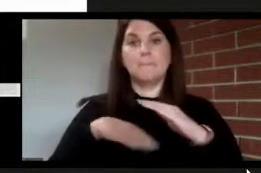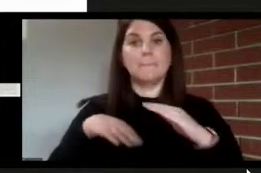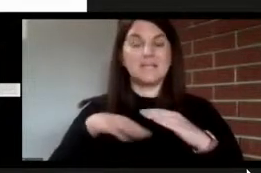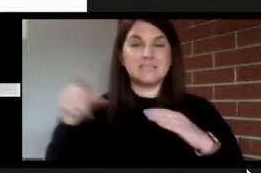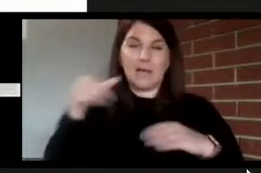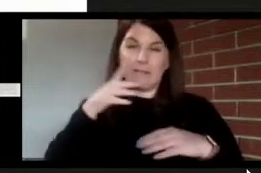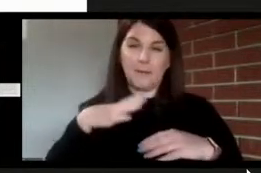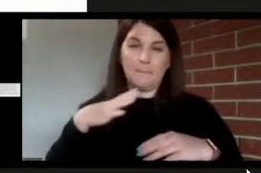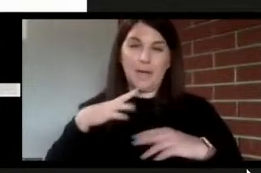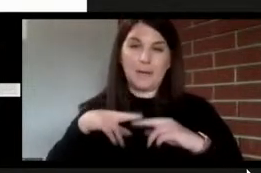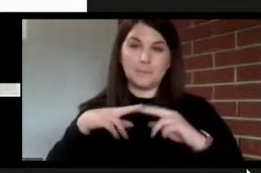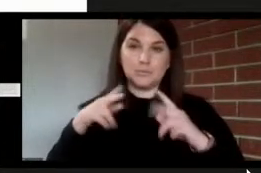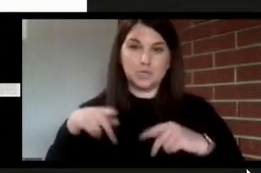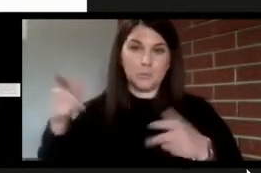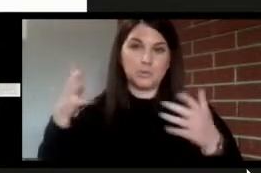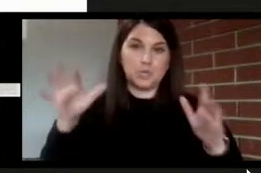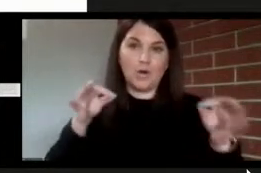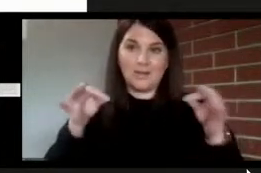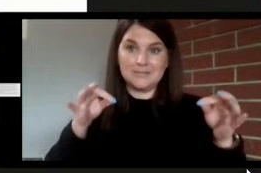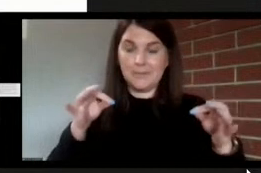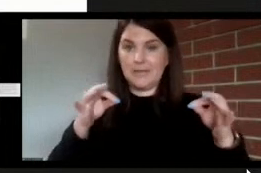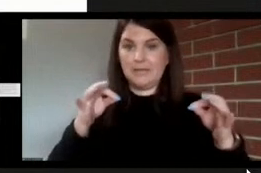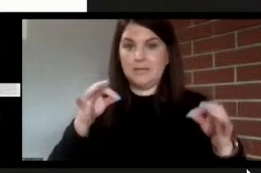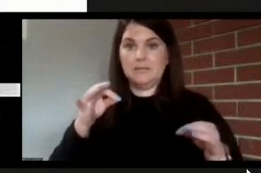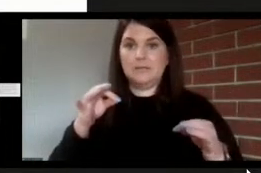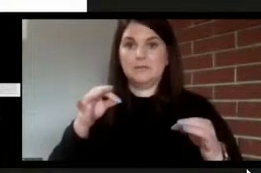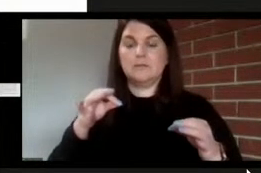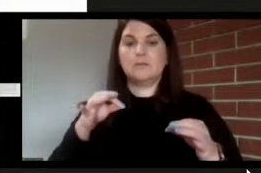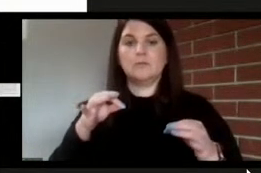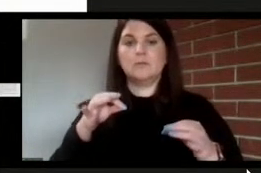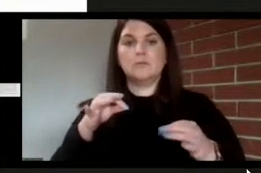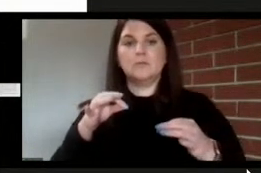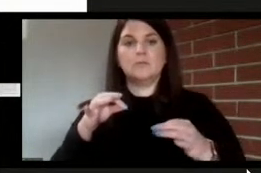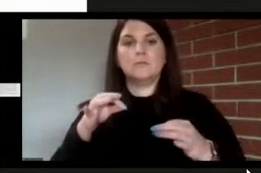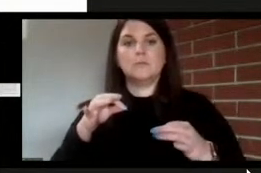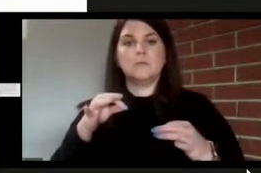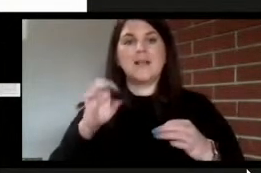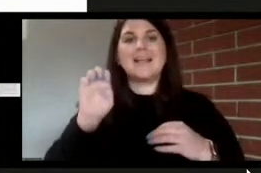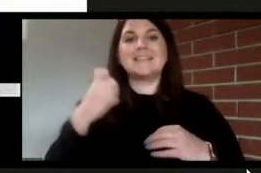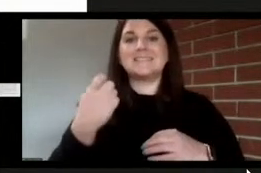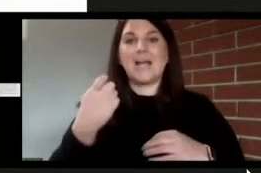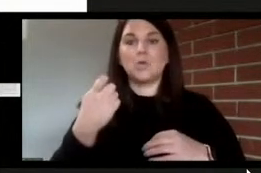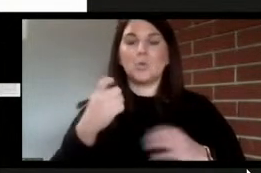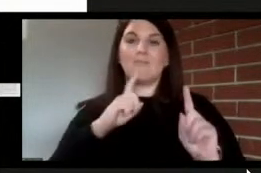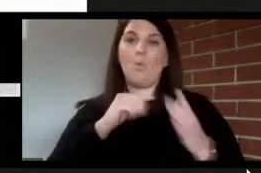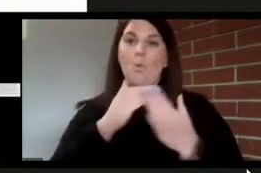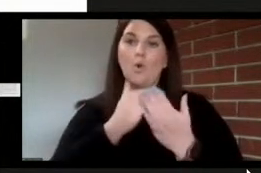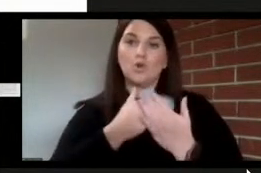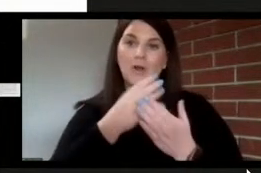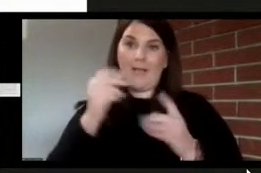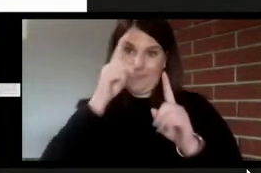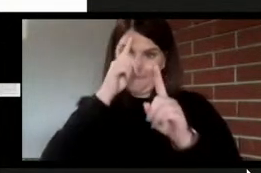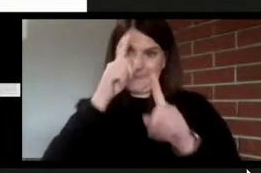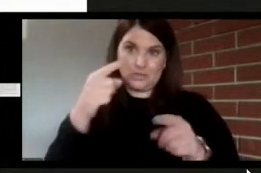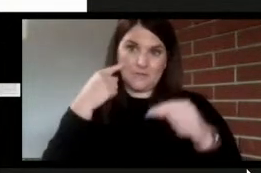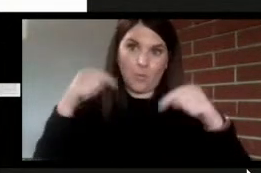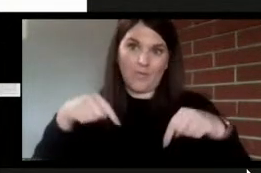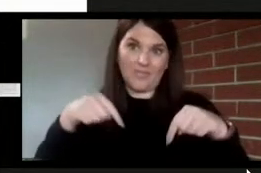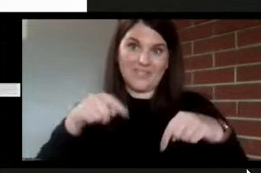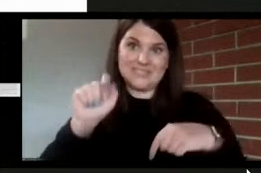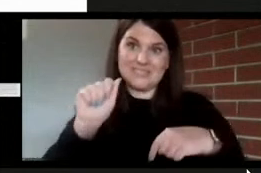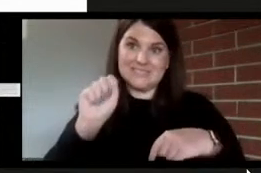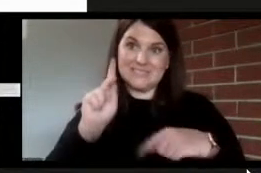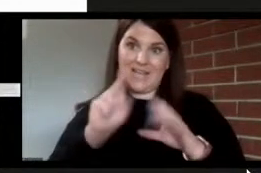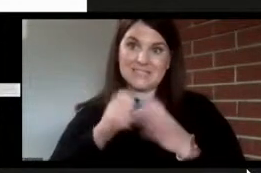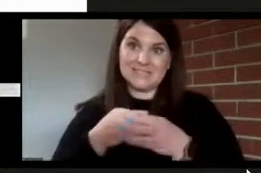already explained, which is the executive order and the mission of this task force. For those that joined